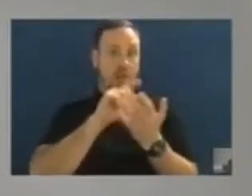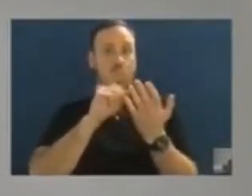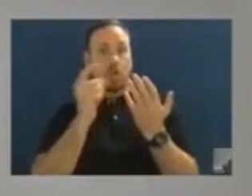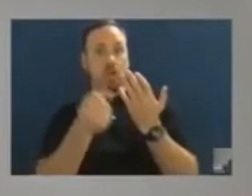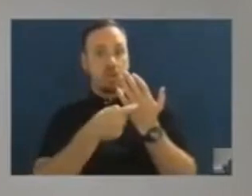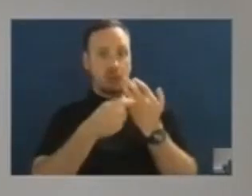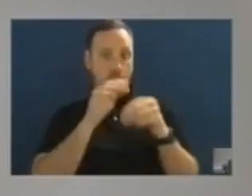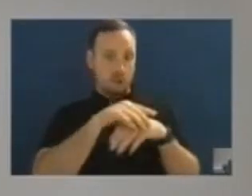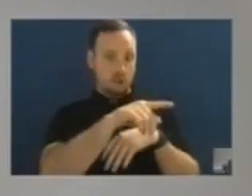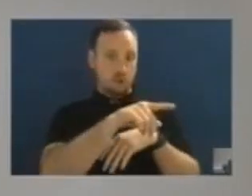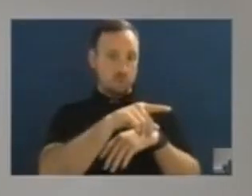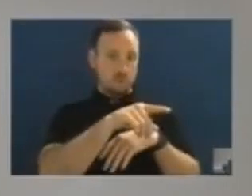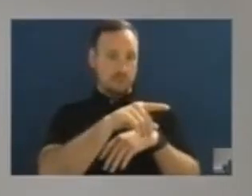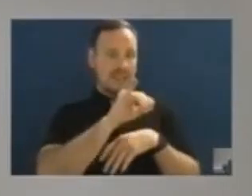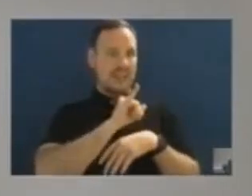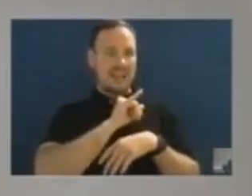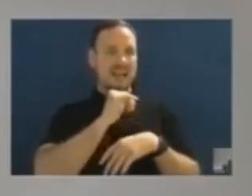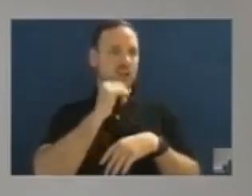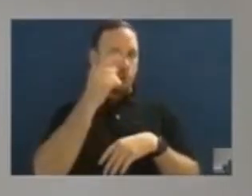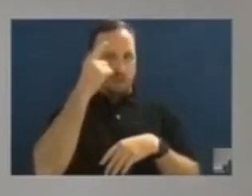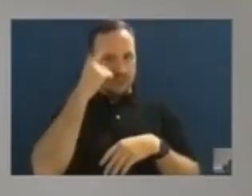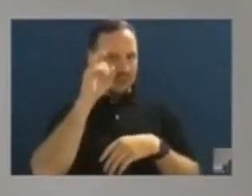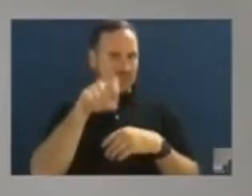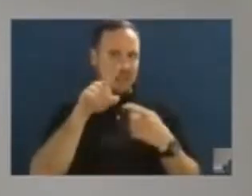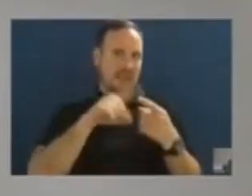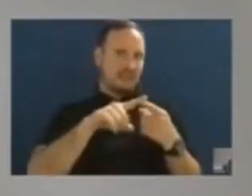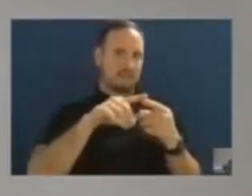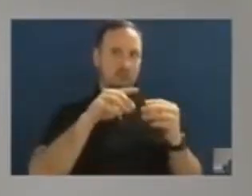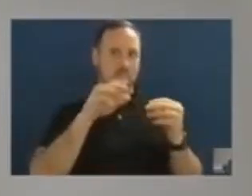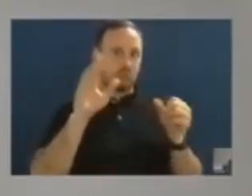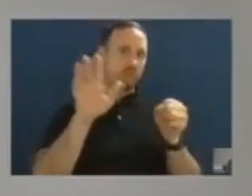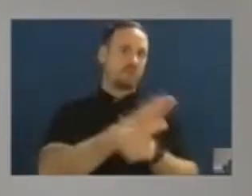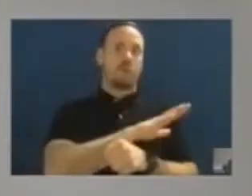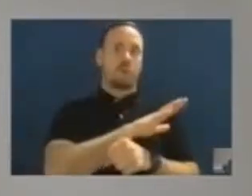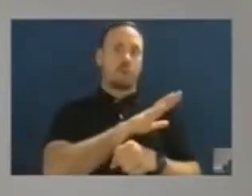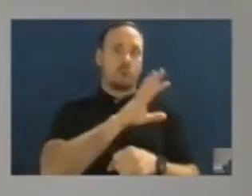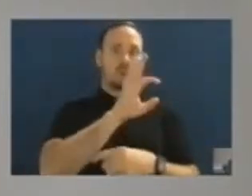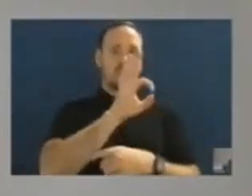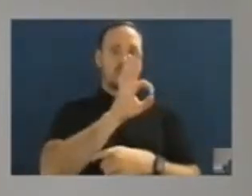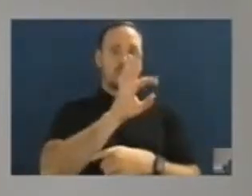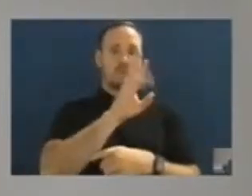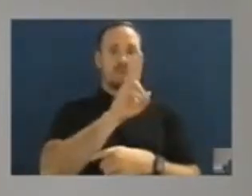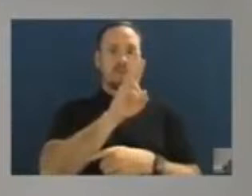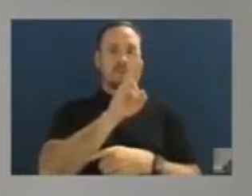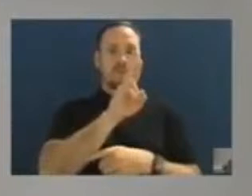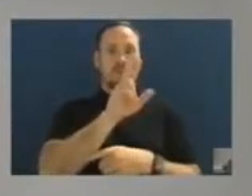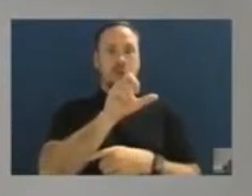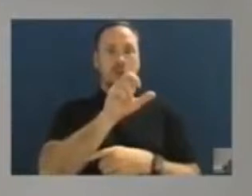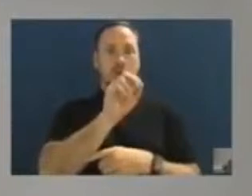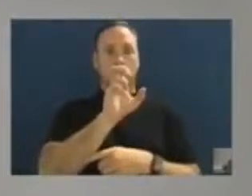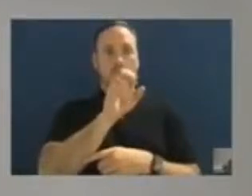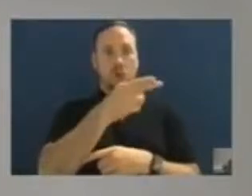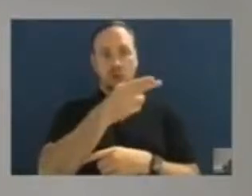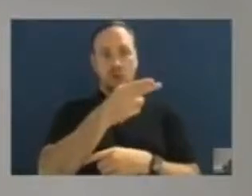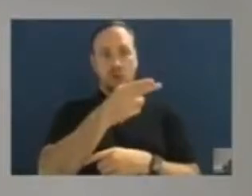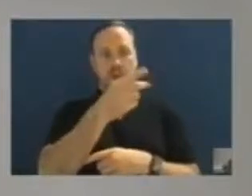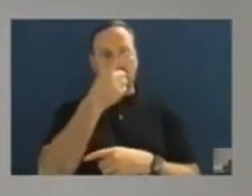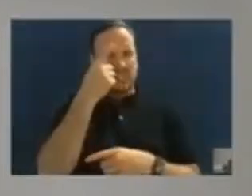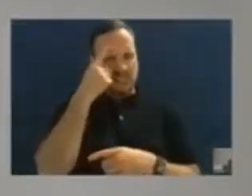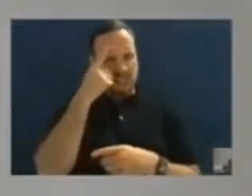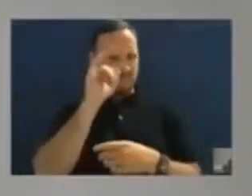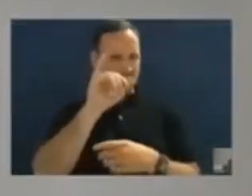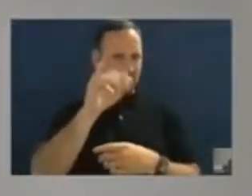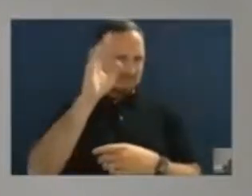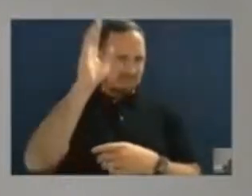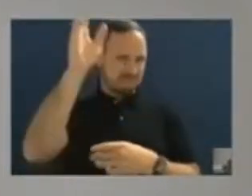going to have to implement full furloughs at all, because I still think that we're several weeks out for that. And I think